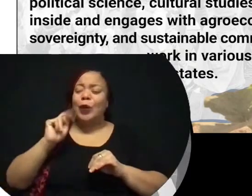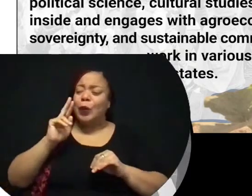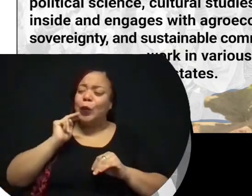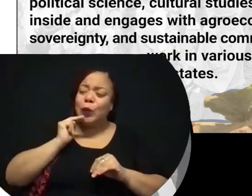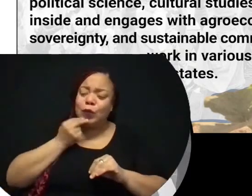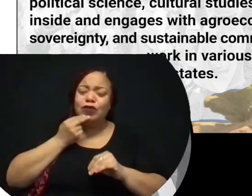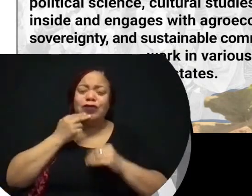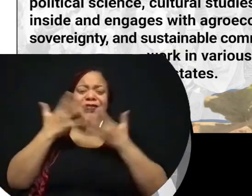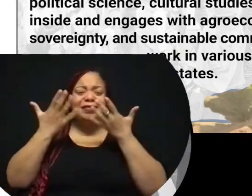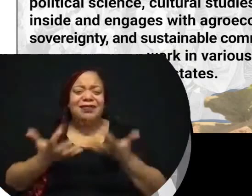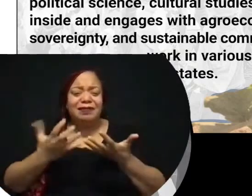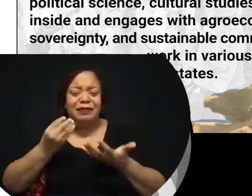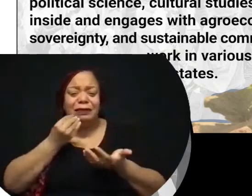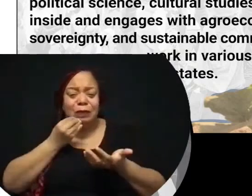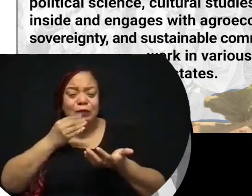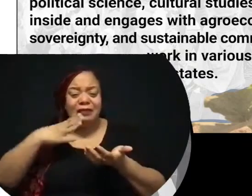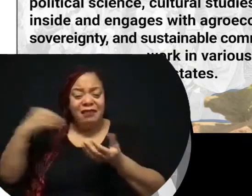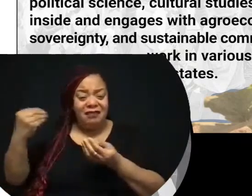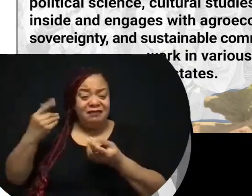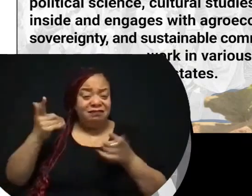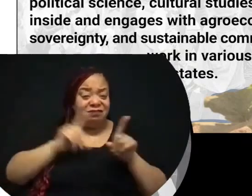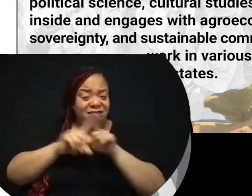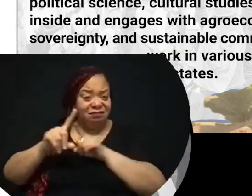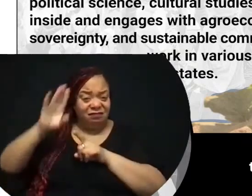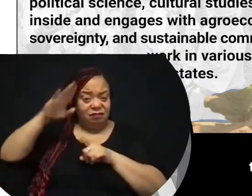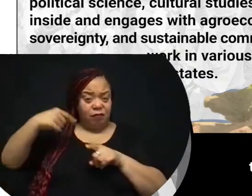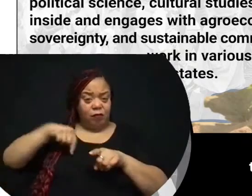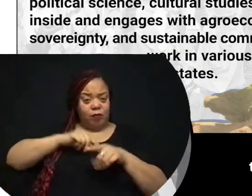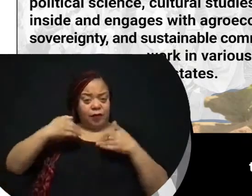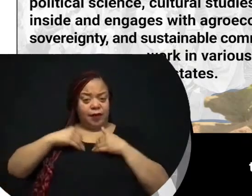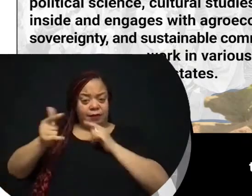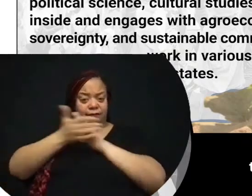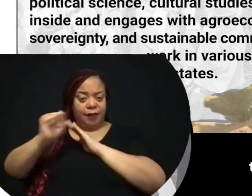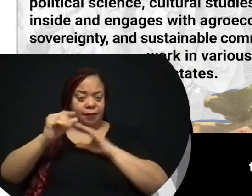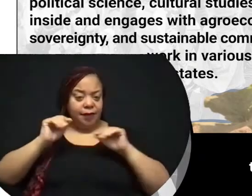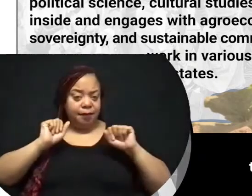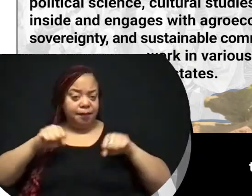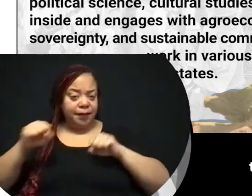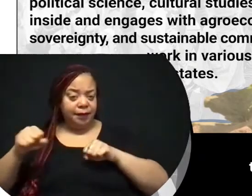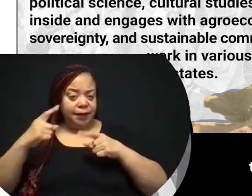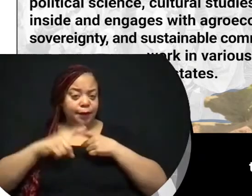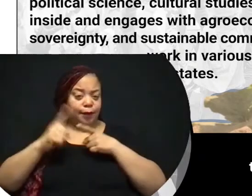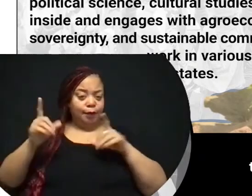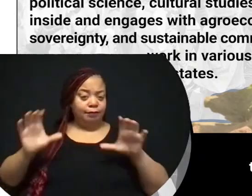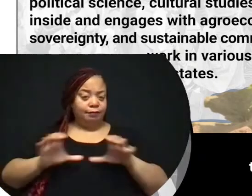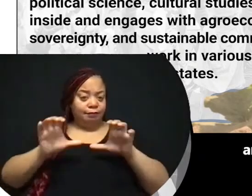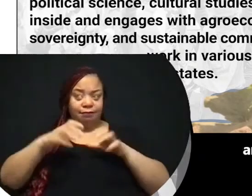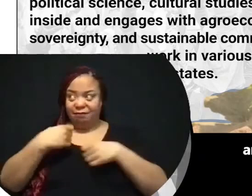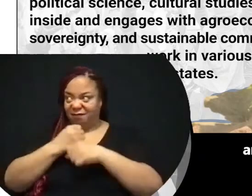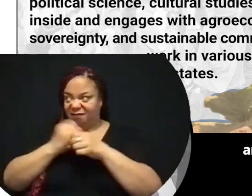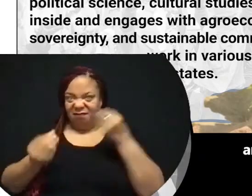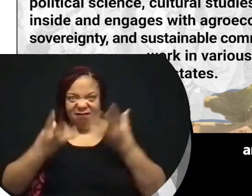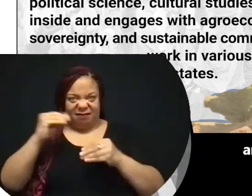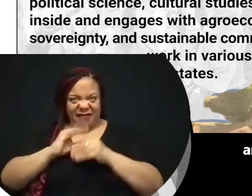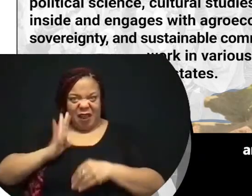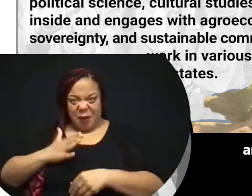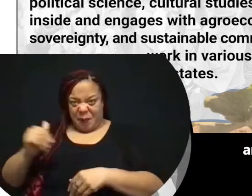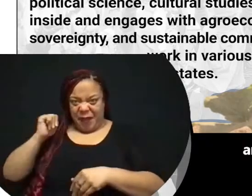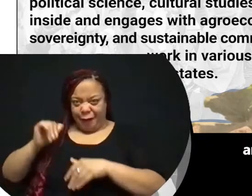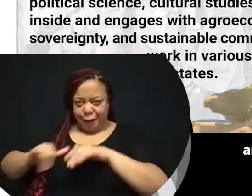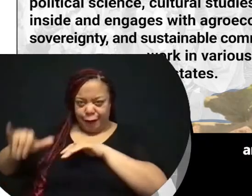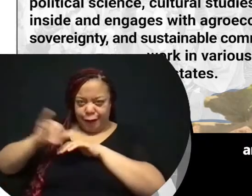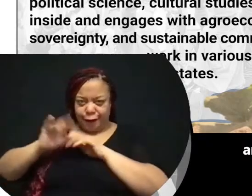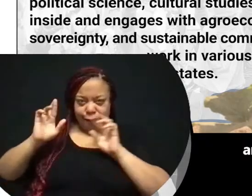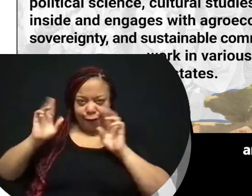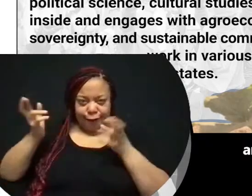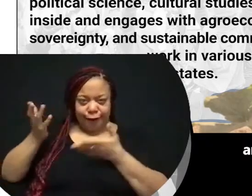from the indigenous people, you know what I'm saying, that the land here was stolen from, you know, and learning from them on better